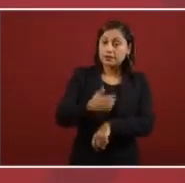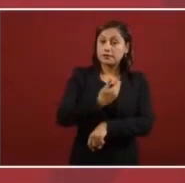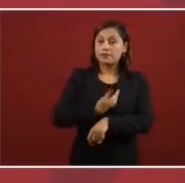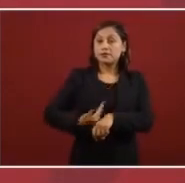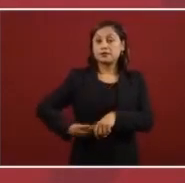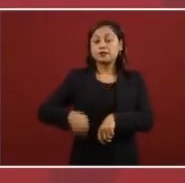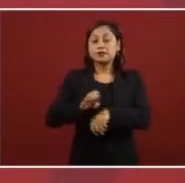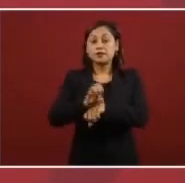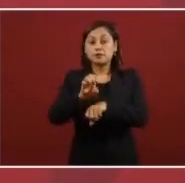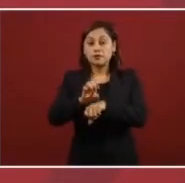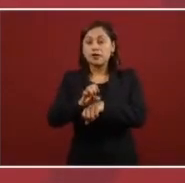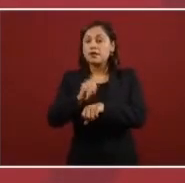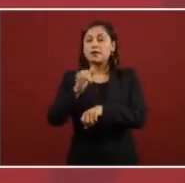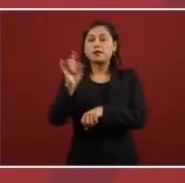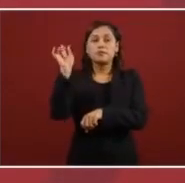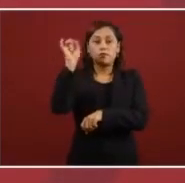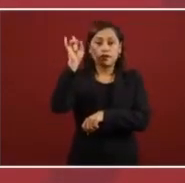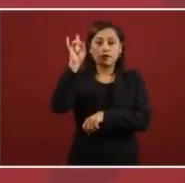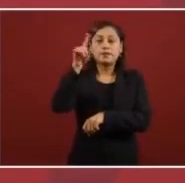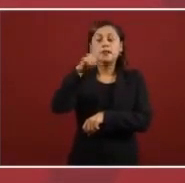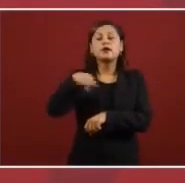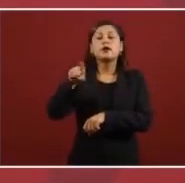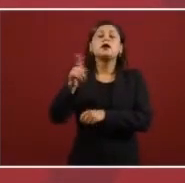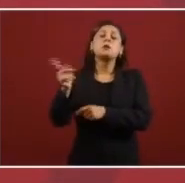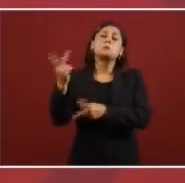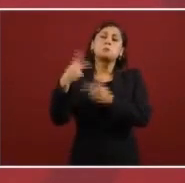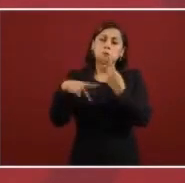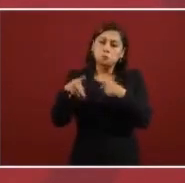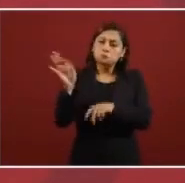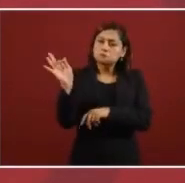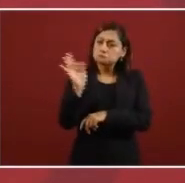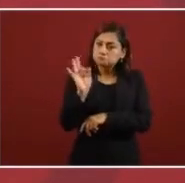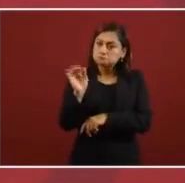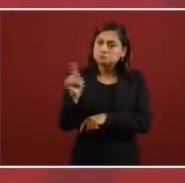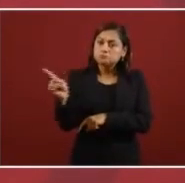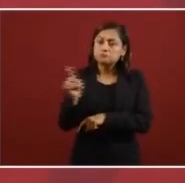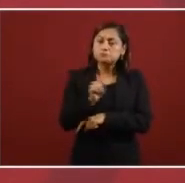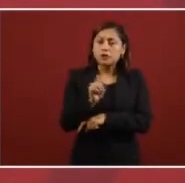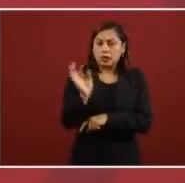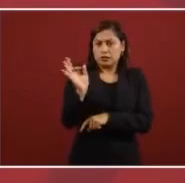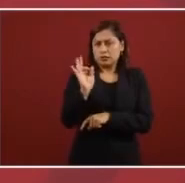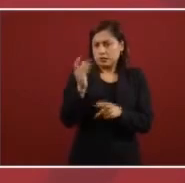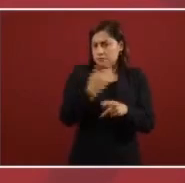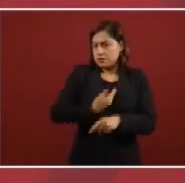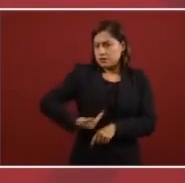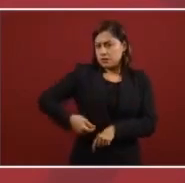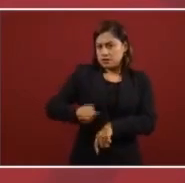Ecuador and Bolivia. And also with the president of Ecuador,